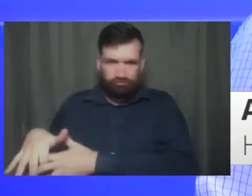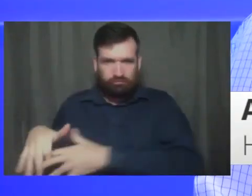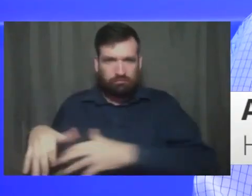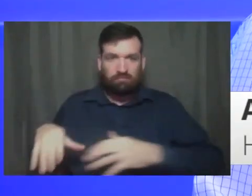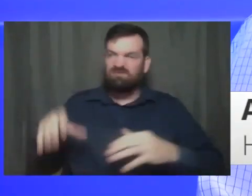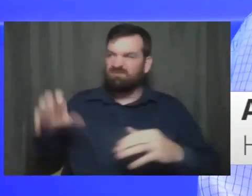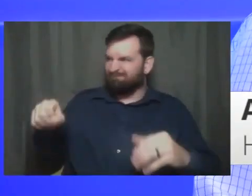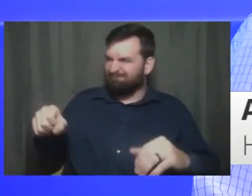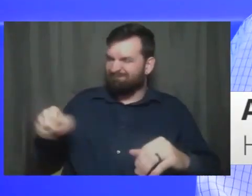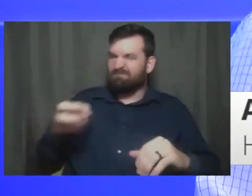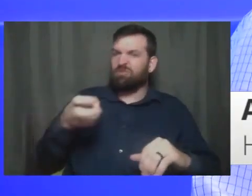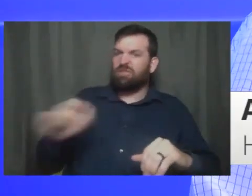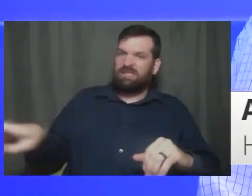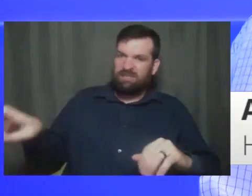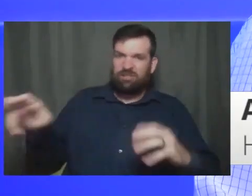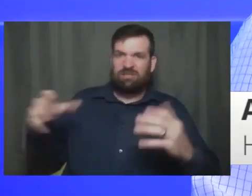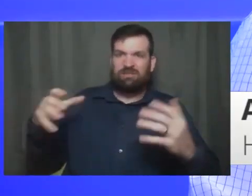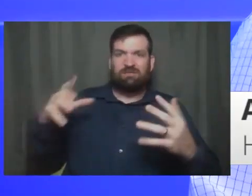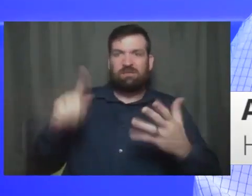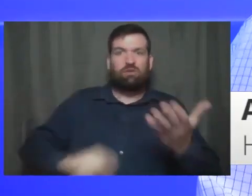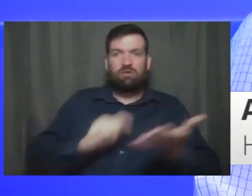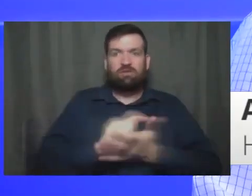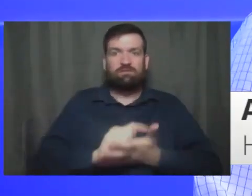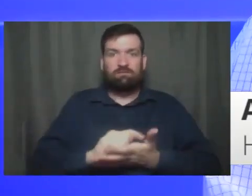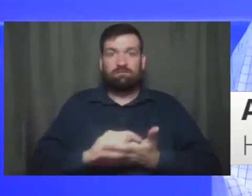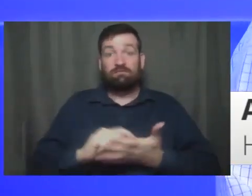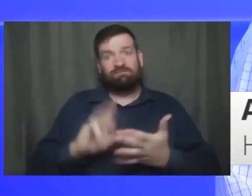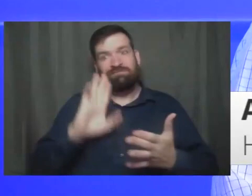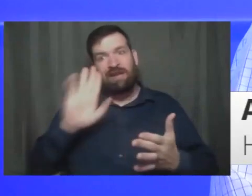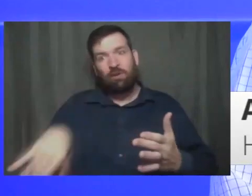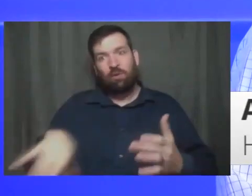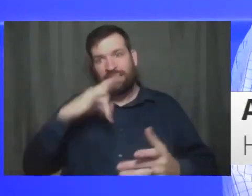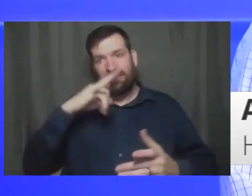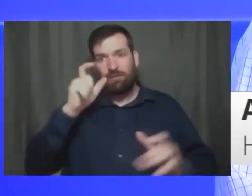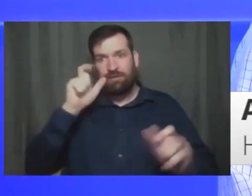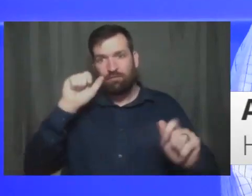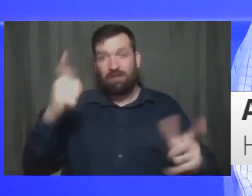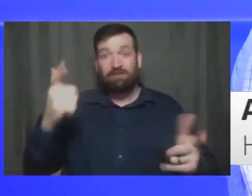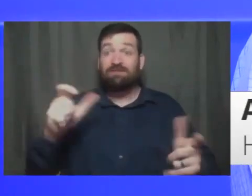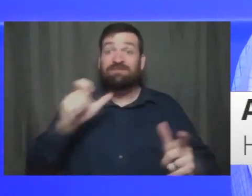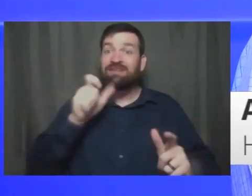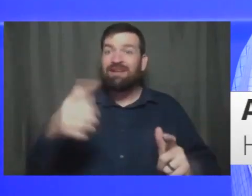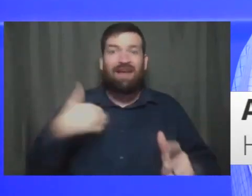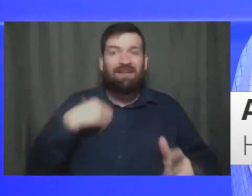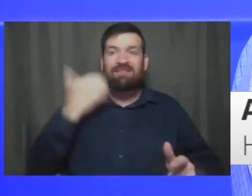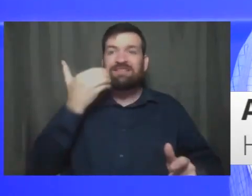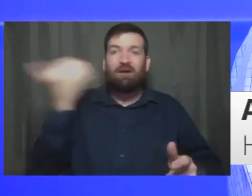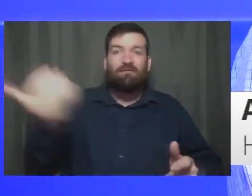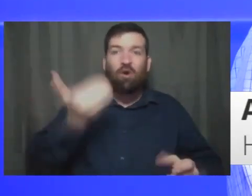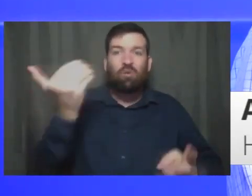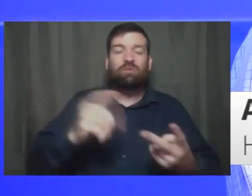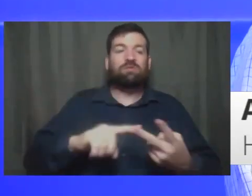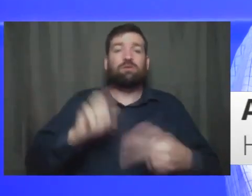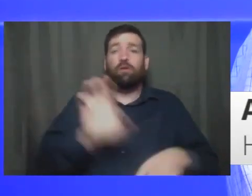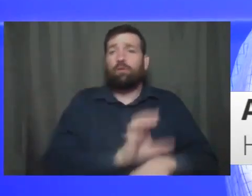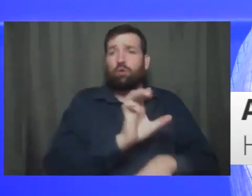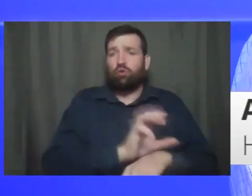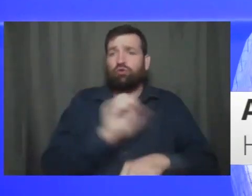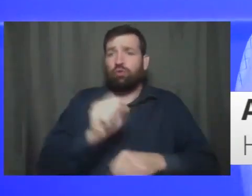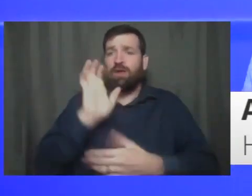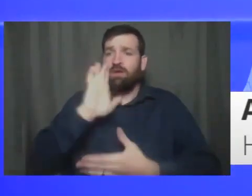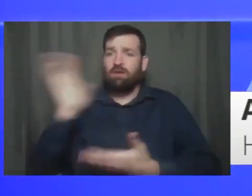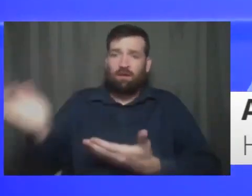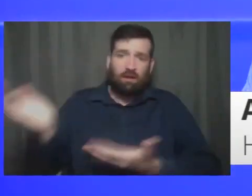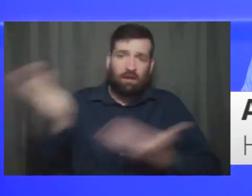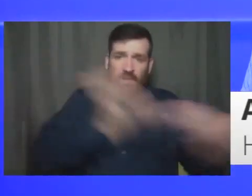right? Because we didn't have, I know kids will be surprised, but we didn't always have cell phones. We didn't always have computers you could take home. So we did